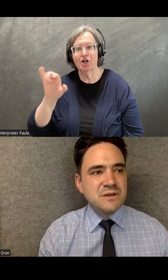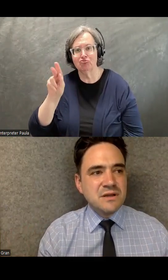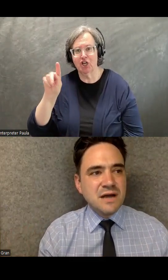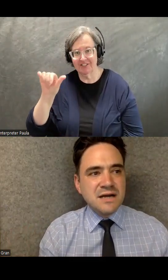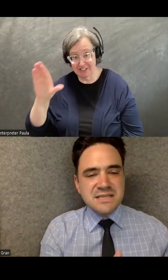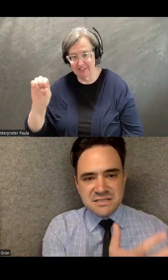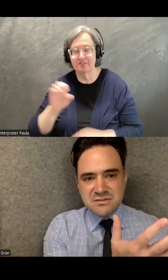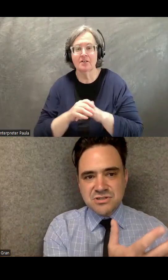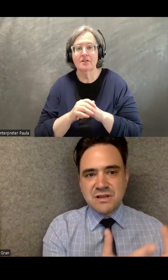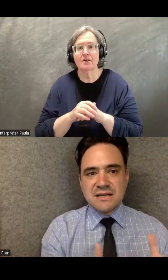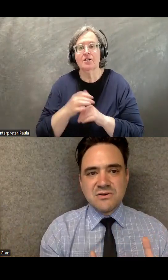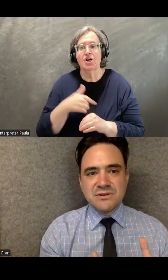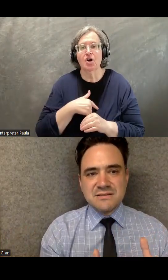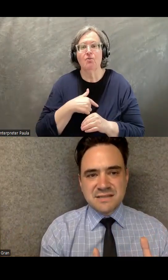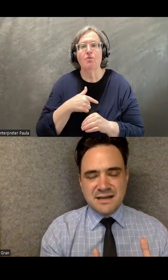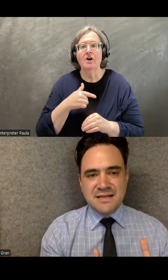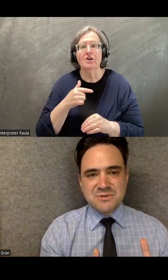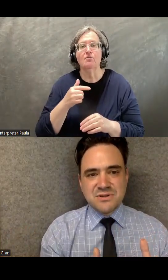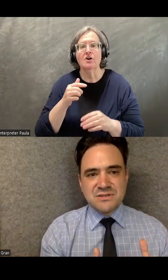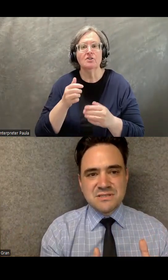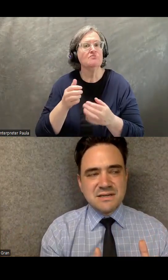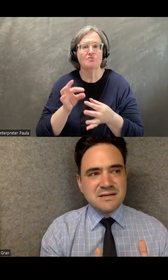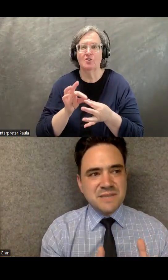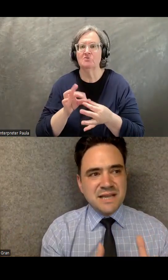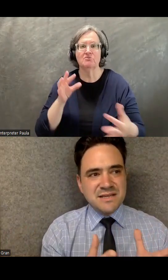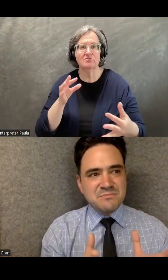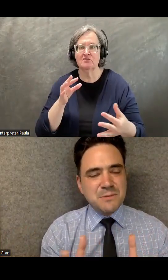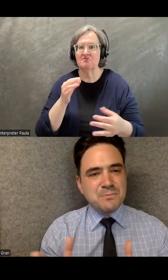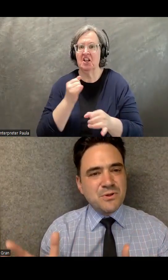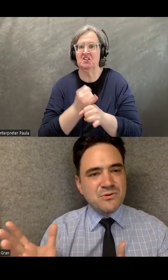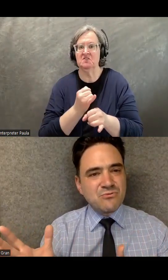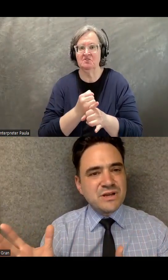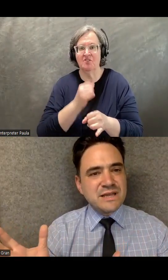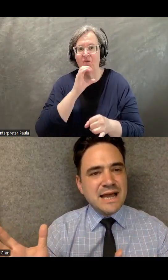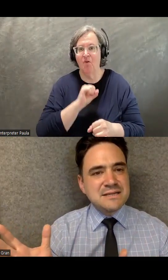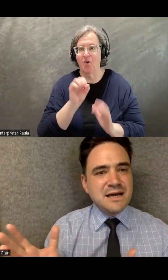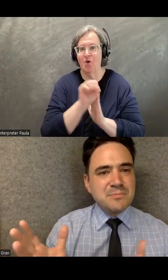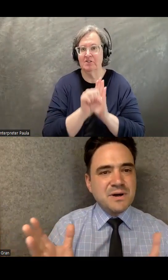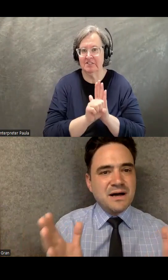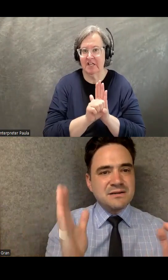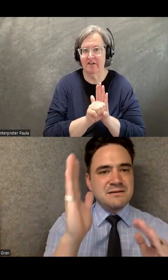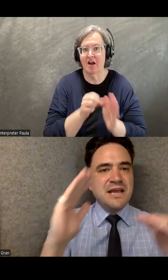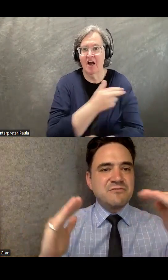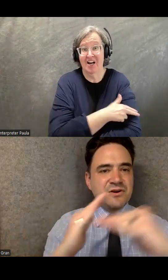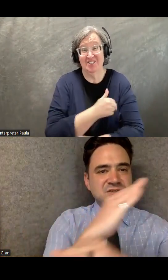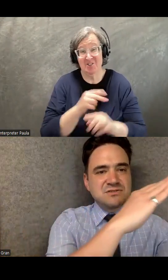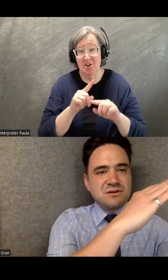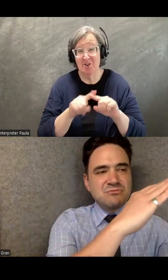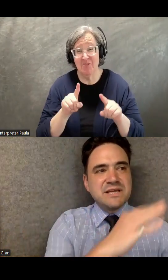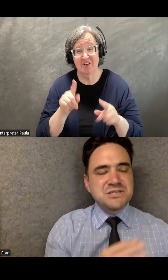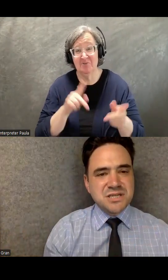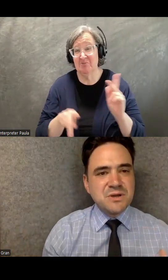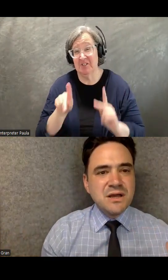we deinstitutionalize old state hospitals, and then people really ended up on an